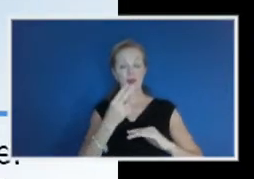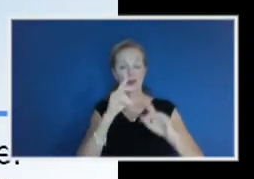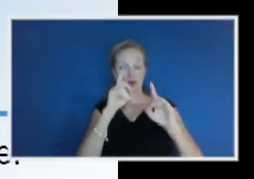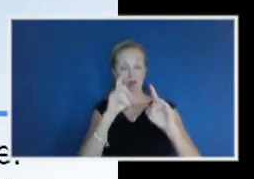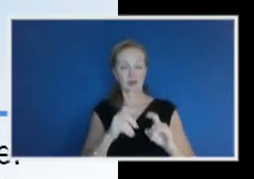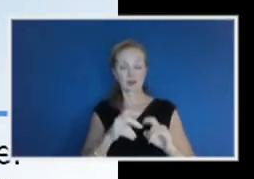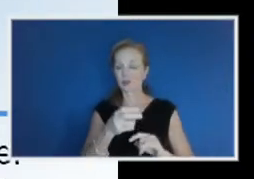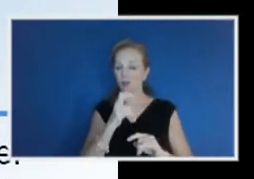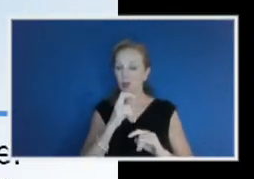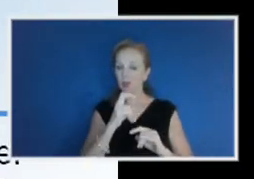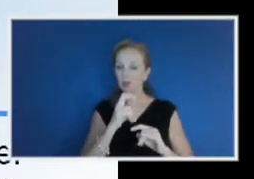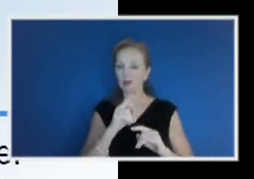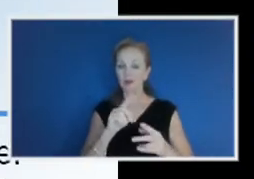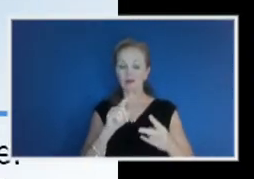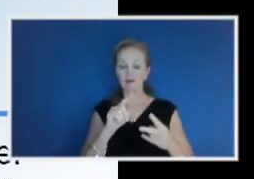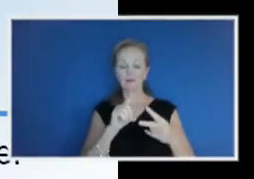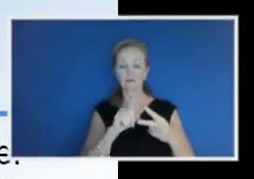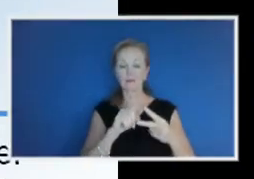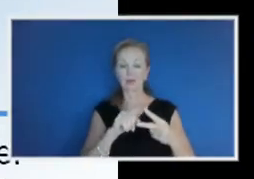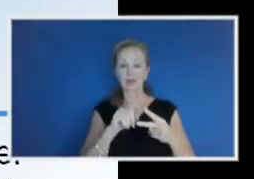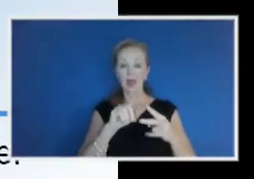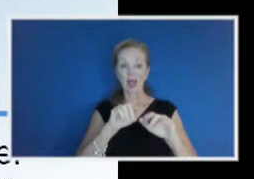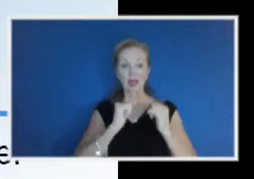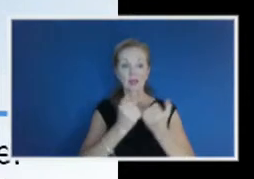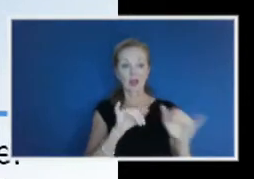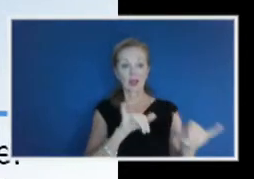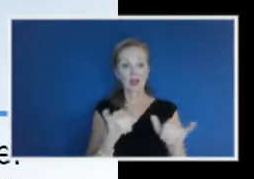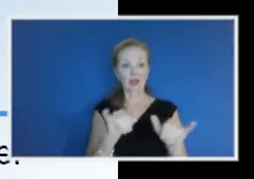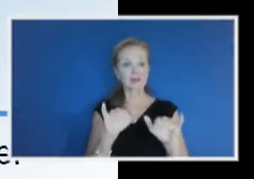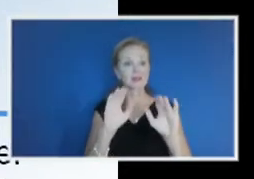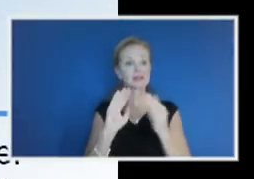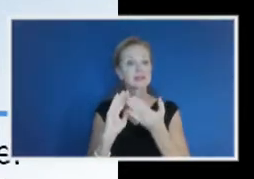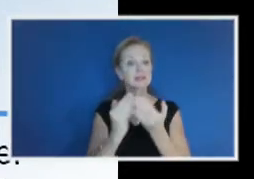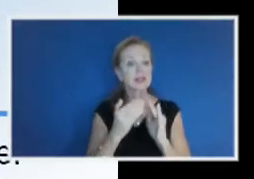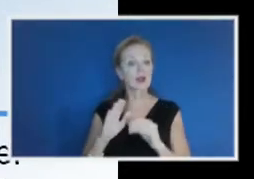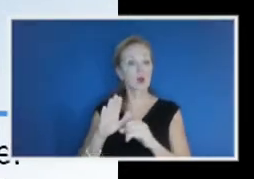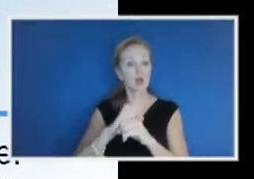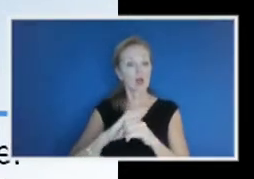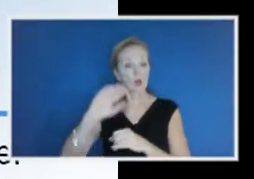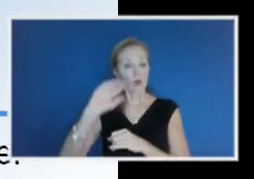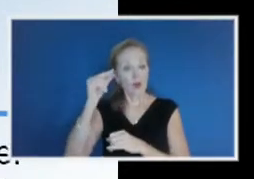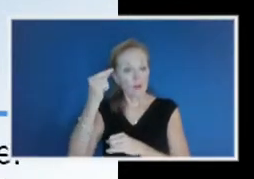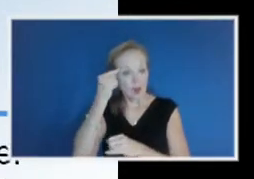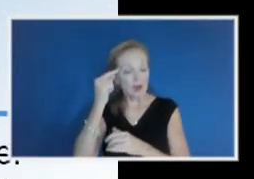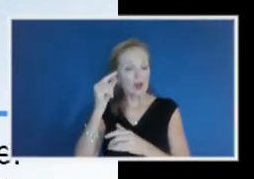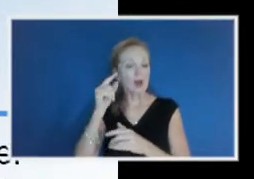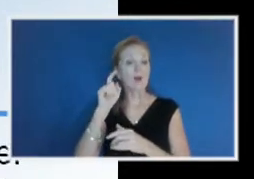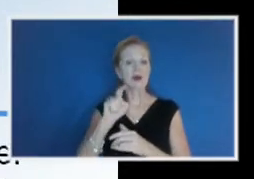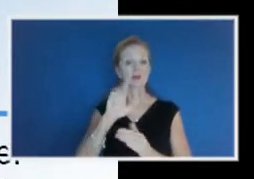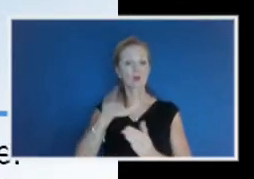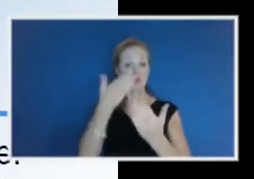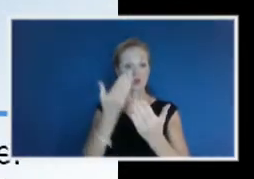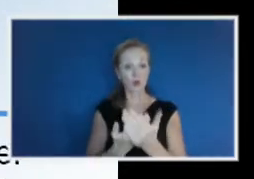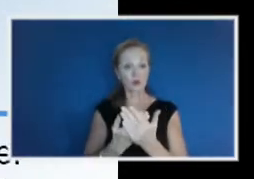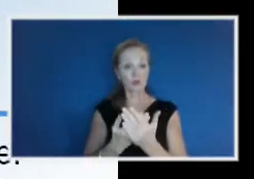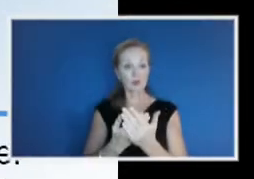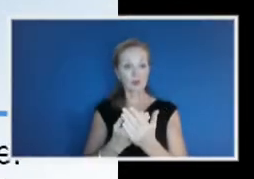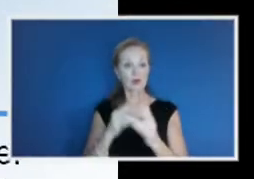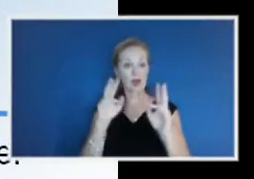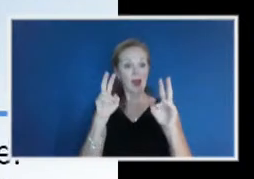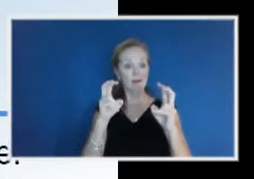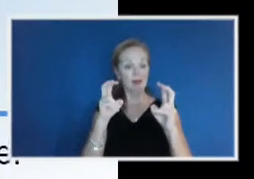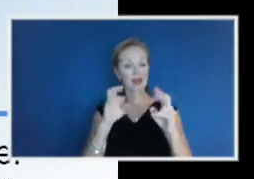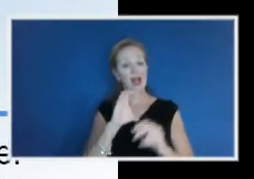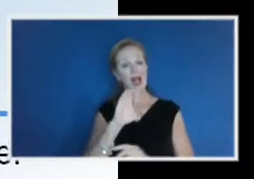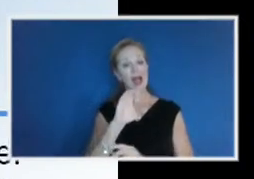The first is that an agency like a city or a local government must prove that it has a quote-unquote compelling interest